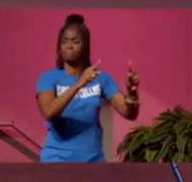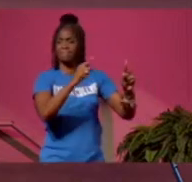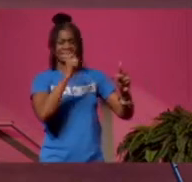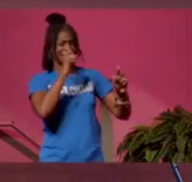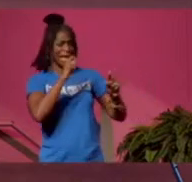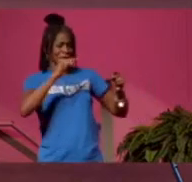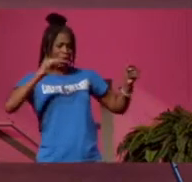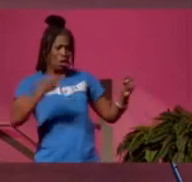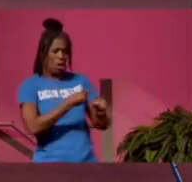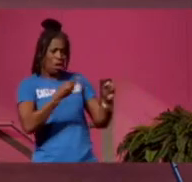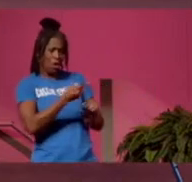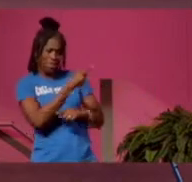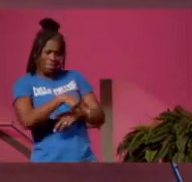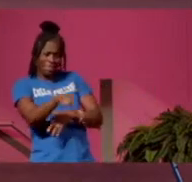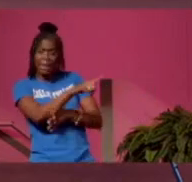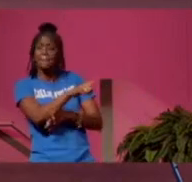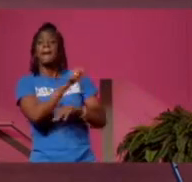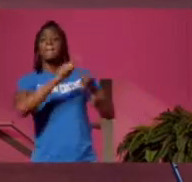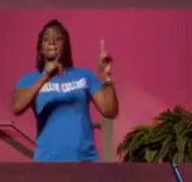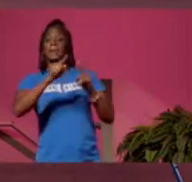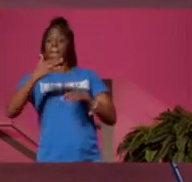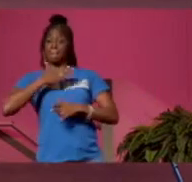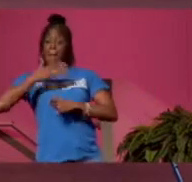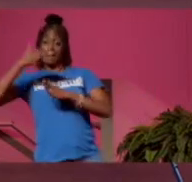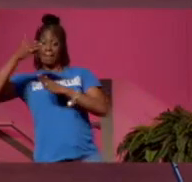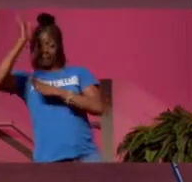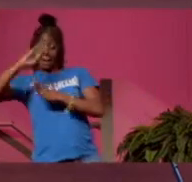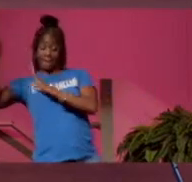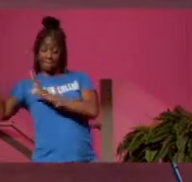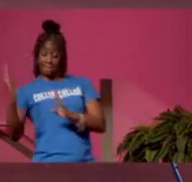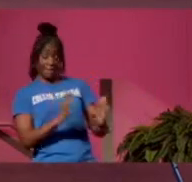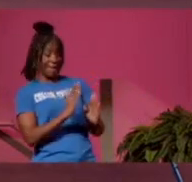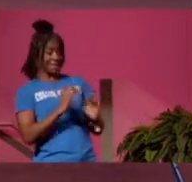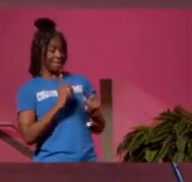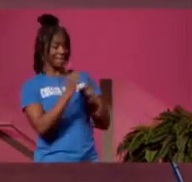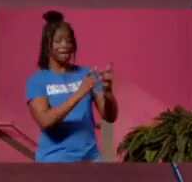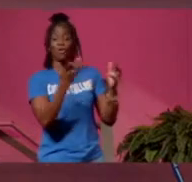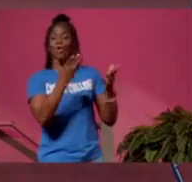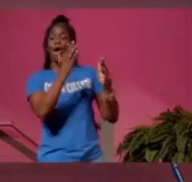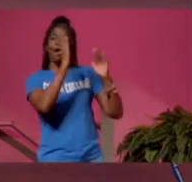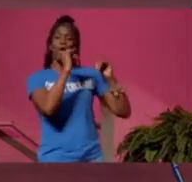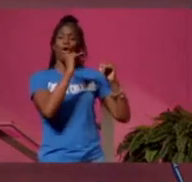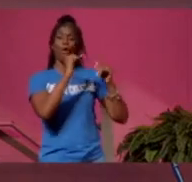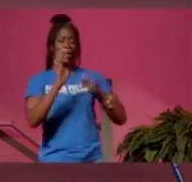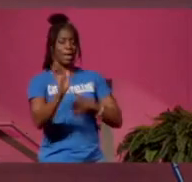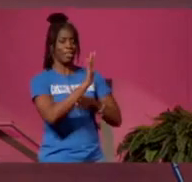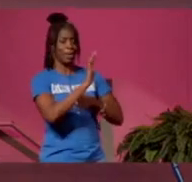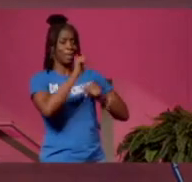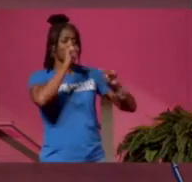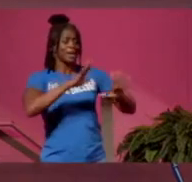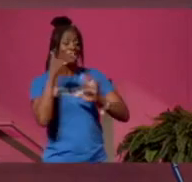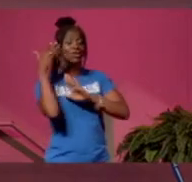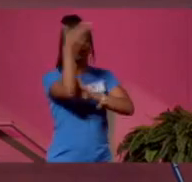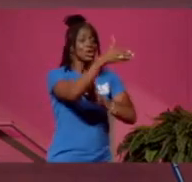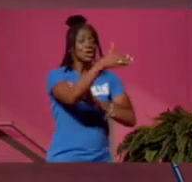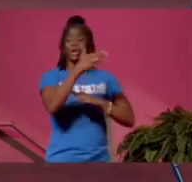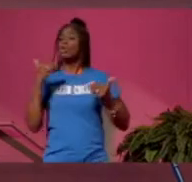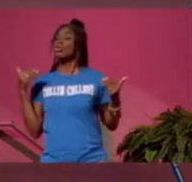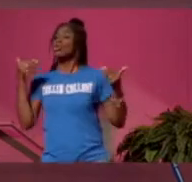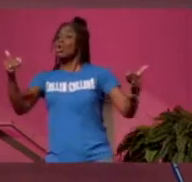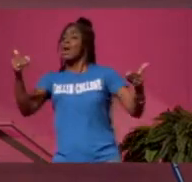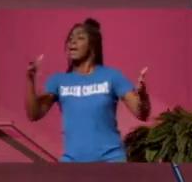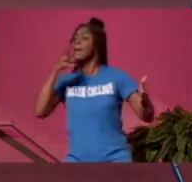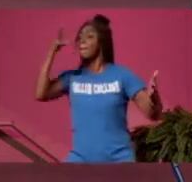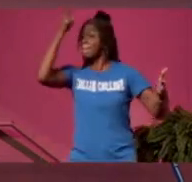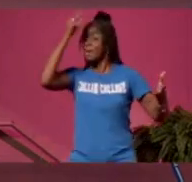harm you. Plans to give you a hope and a future. Shout yeah. They need to hear you